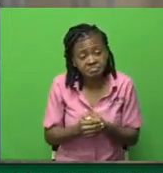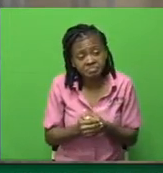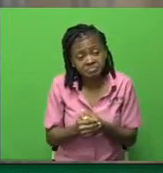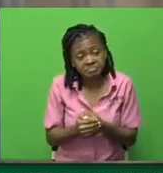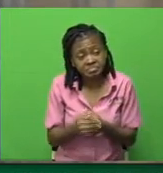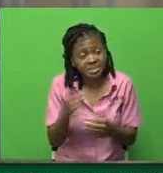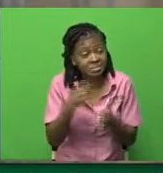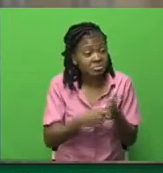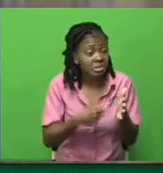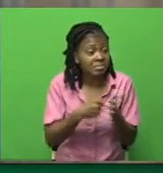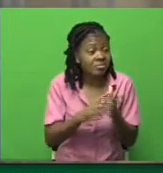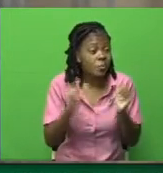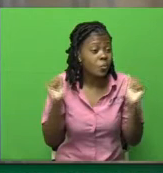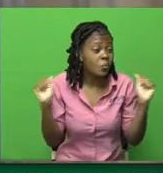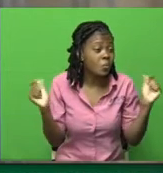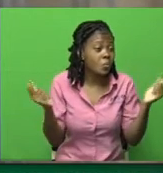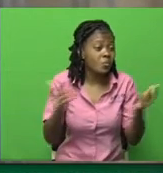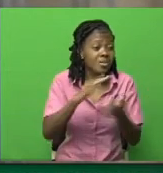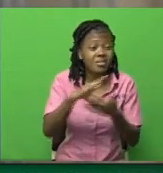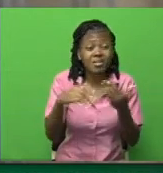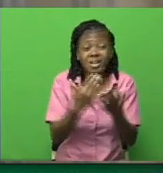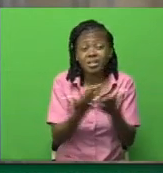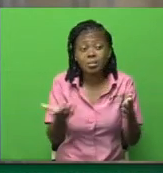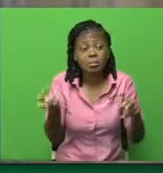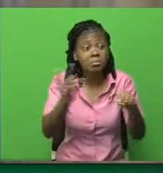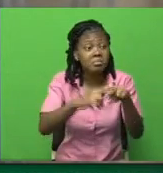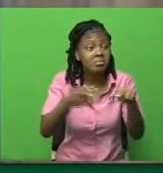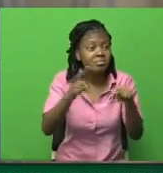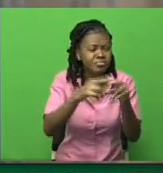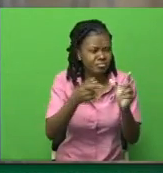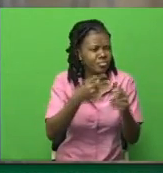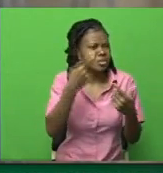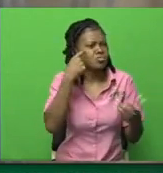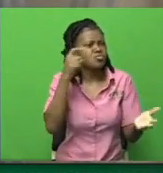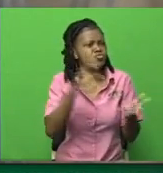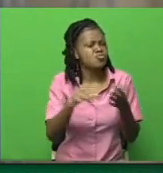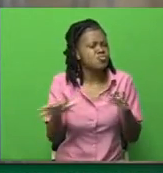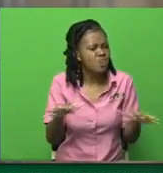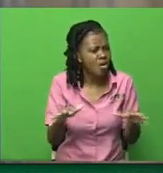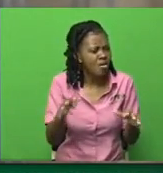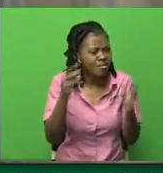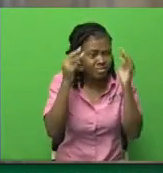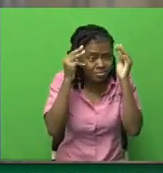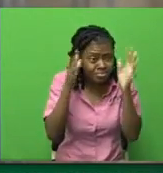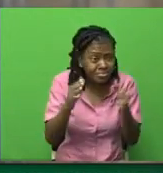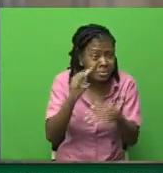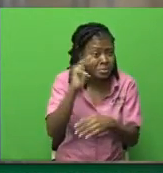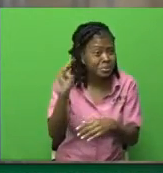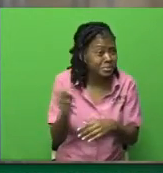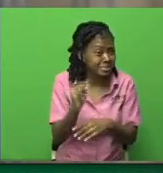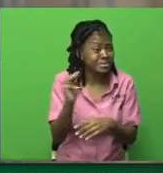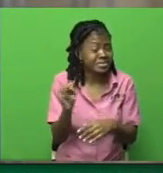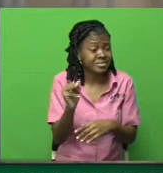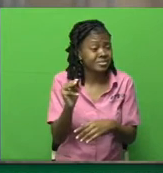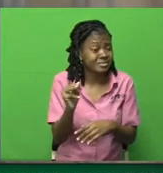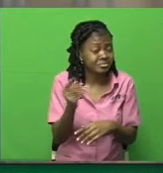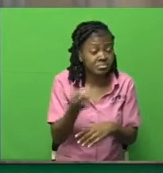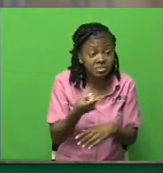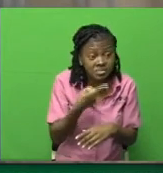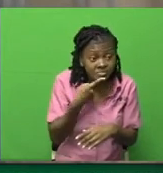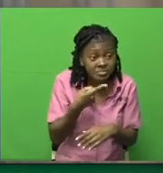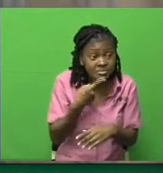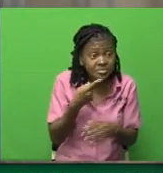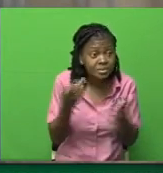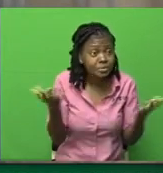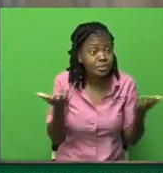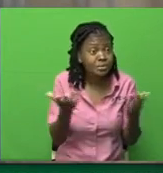you could therefore appreciate my amazement when I heard the minister State on Monday and I quote inflation was kept at Bay during